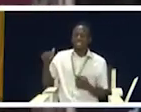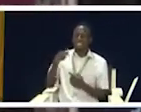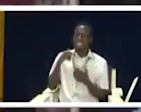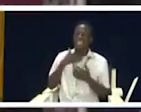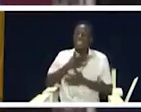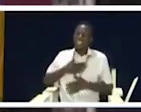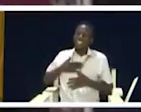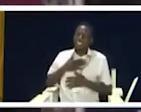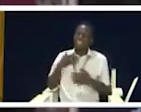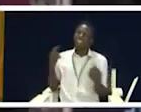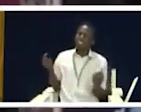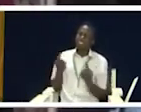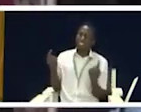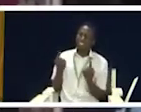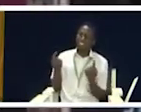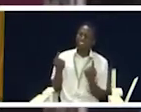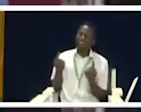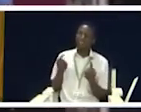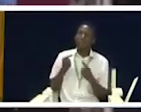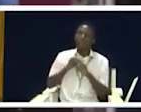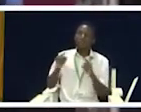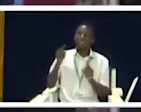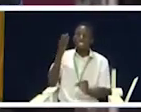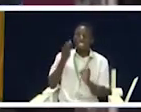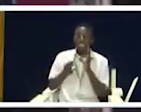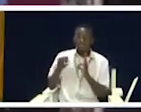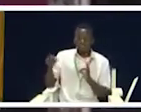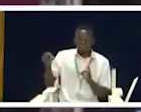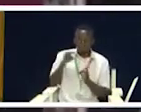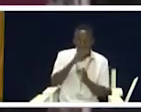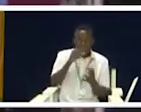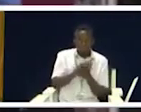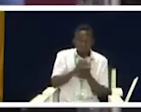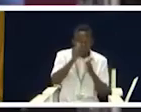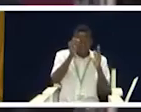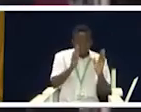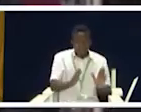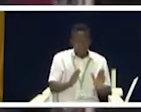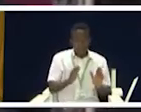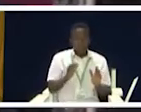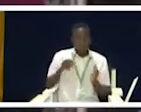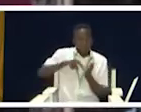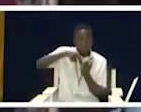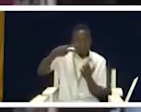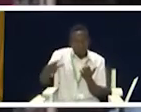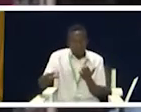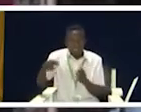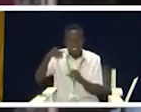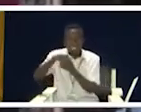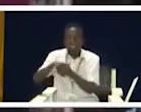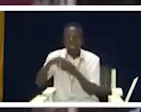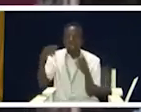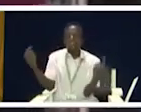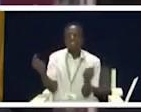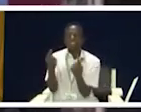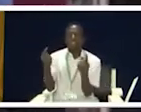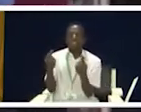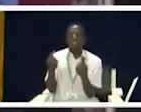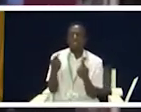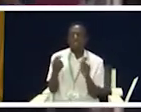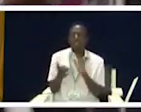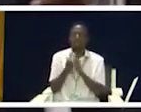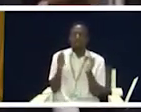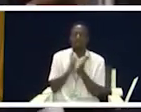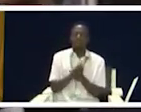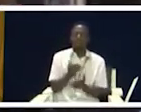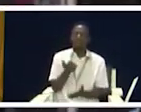He finds pleasure in it. But when a believer falls into sin, his heart is broken. He feels guilty. There are